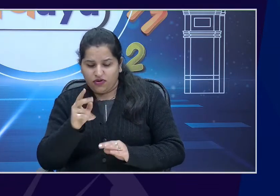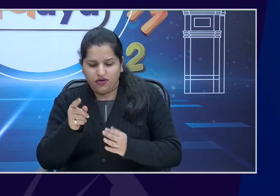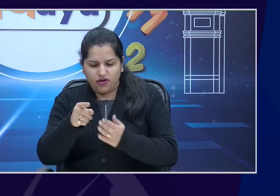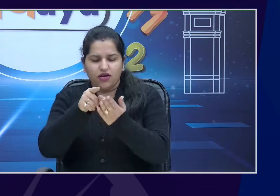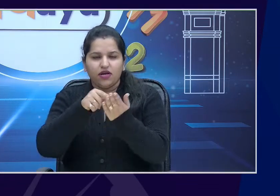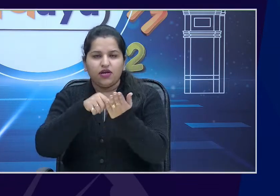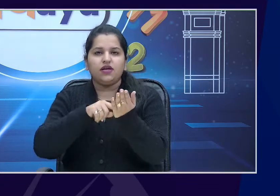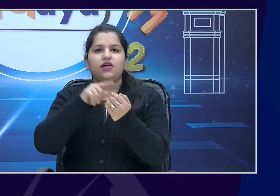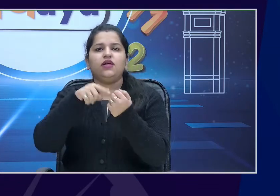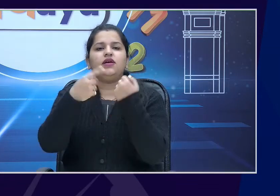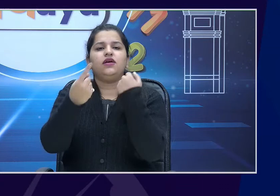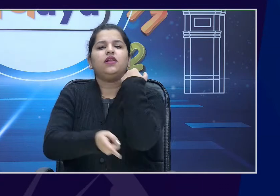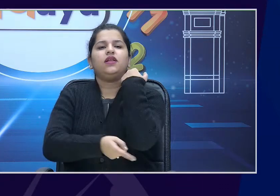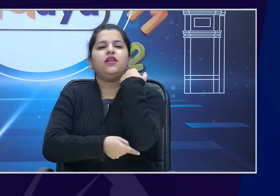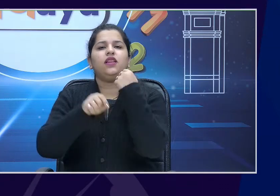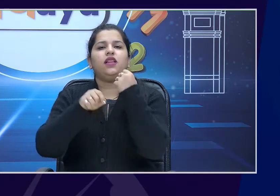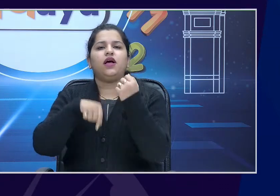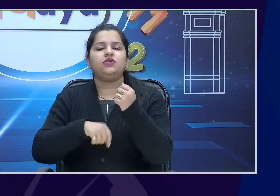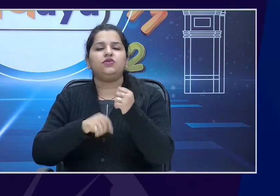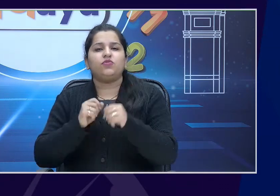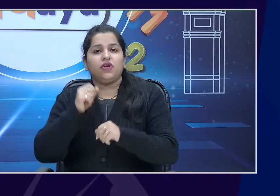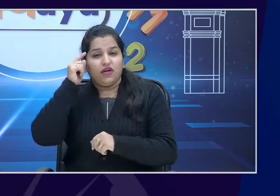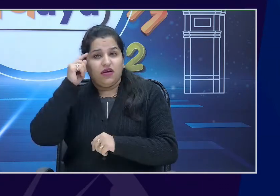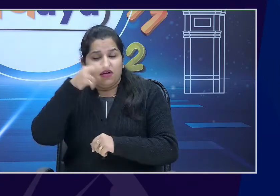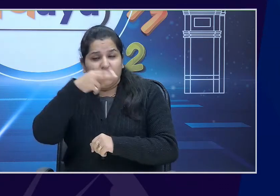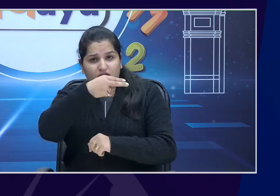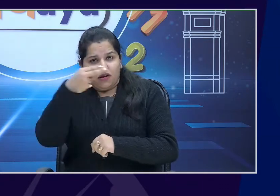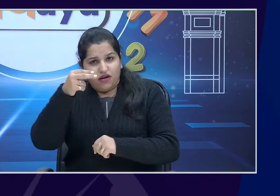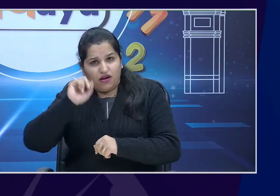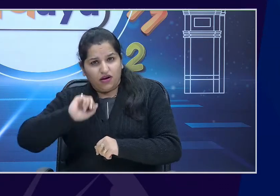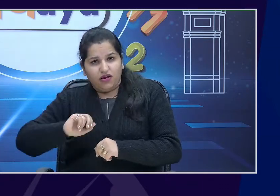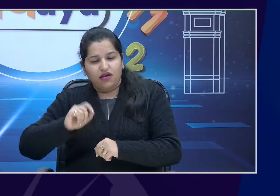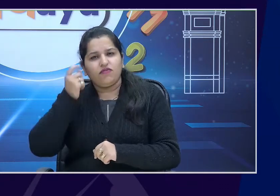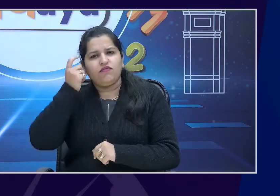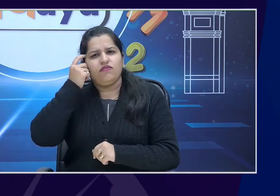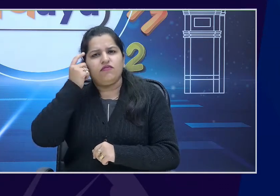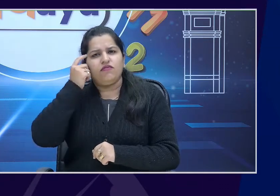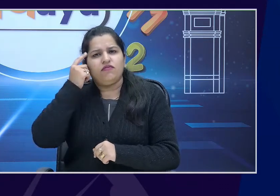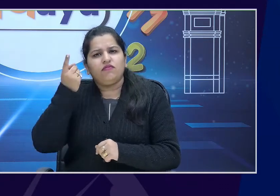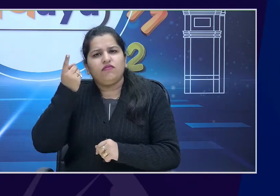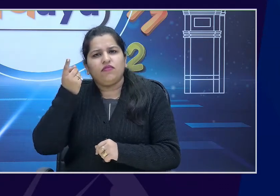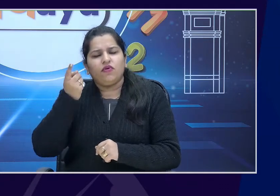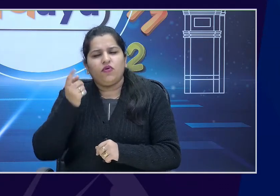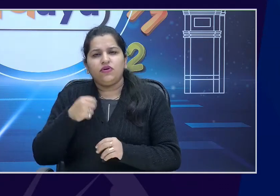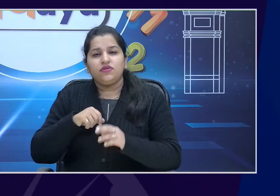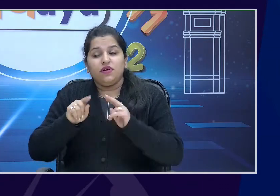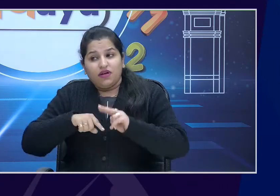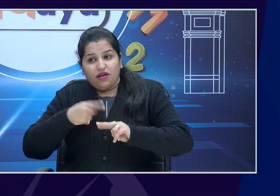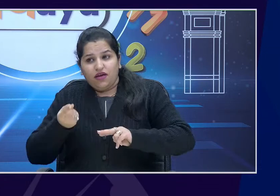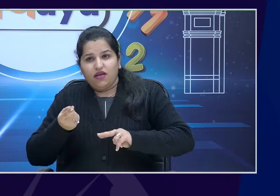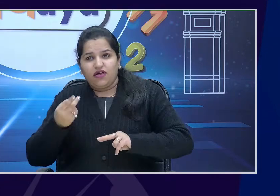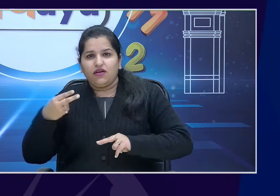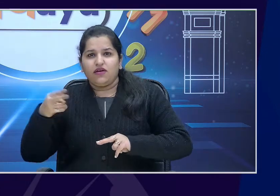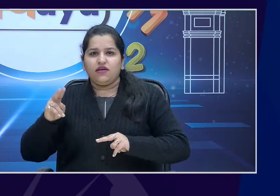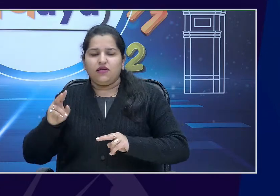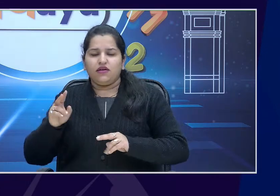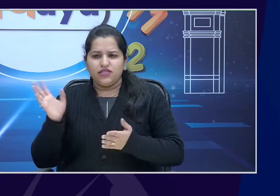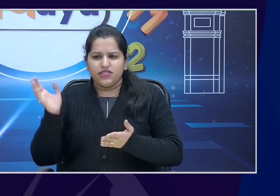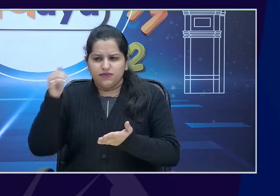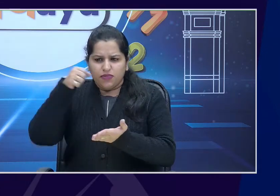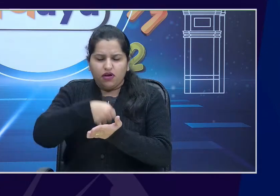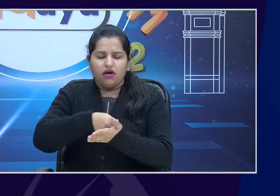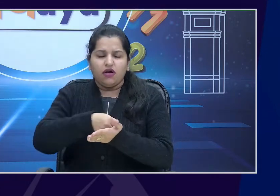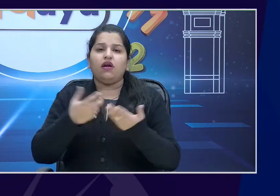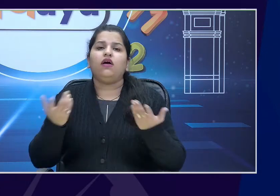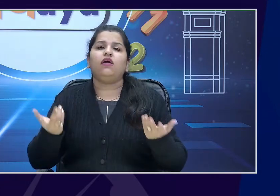diary, person is writing her thoughts in her diary. In the picture, another person has written what all needs to be done during